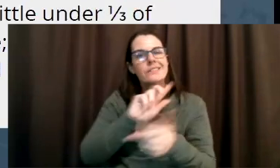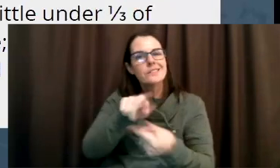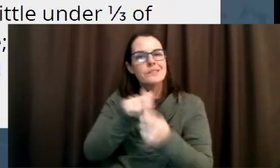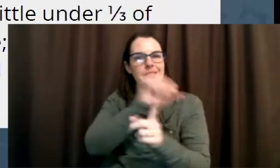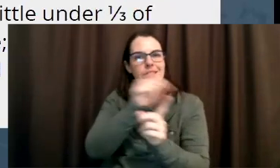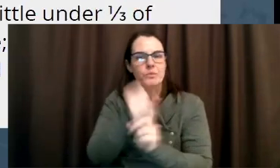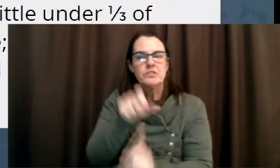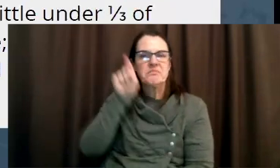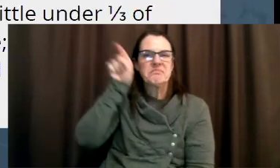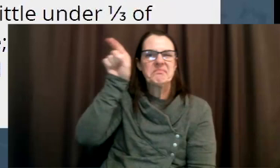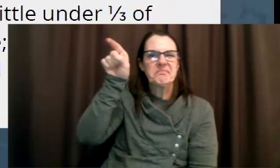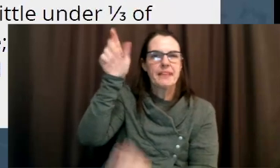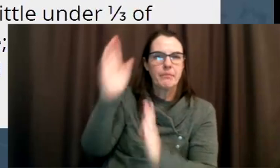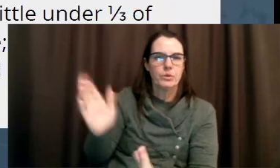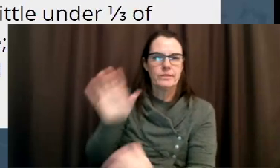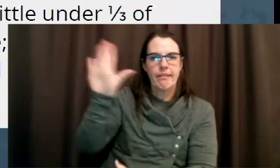the final kind of